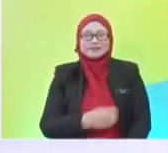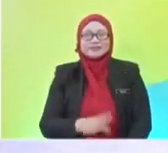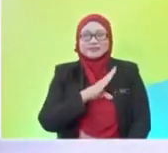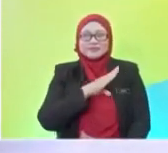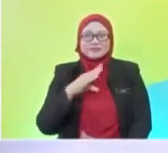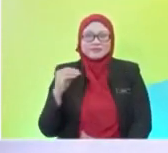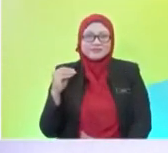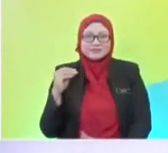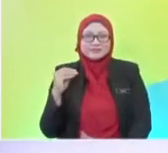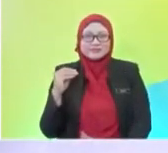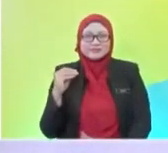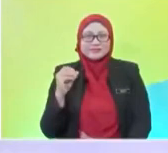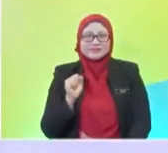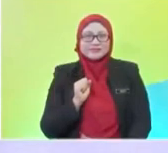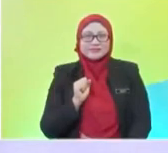and